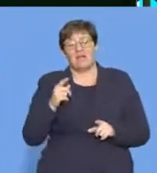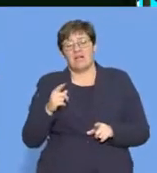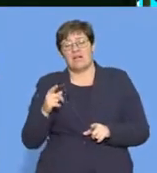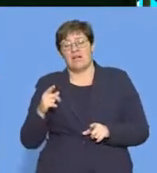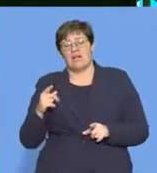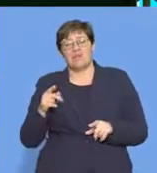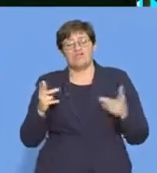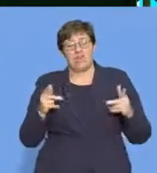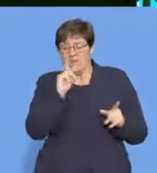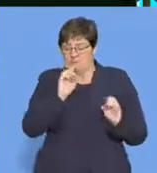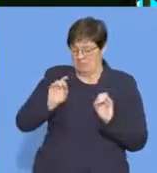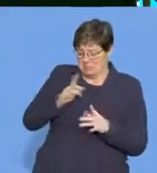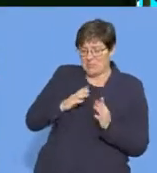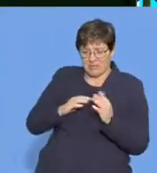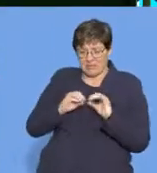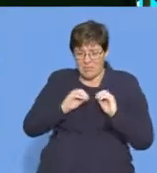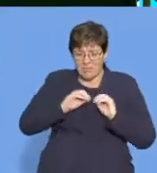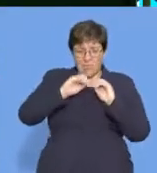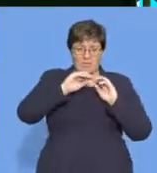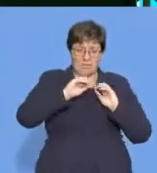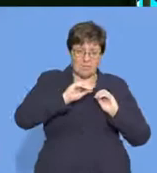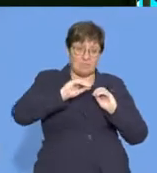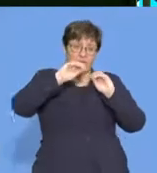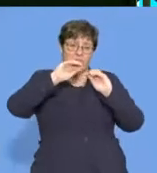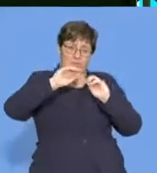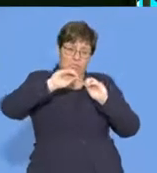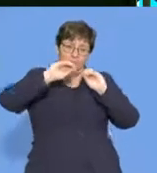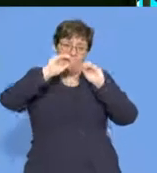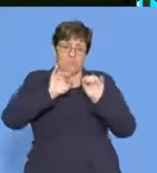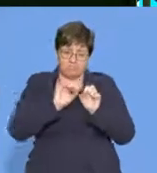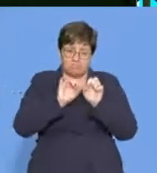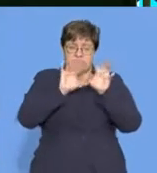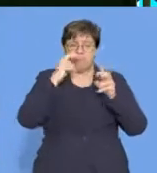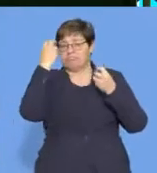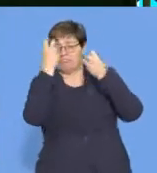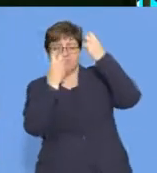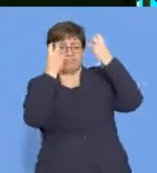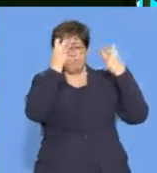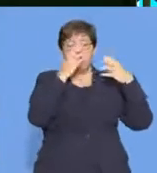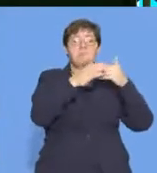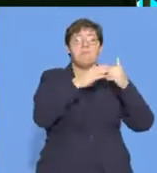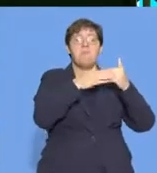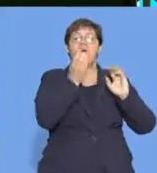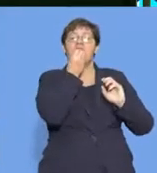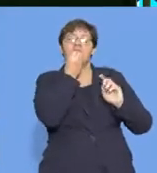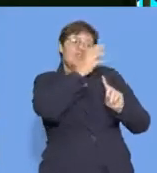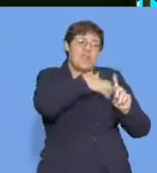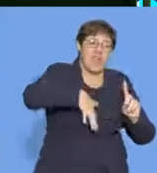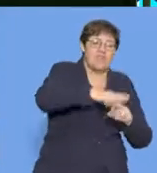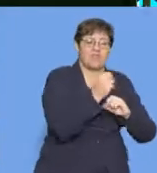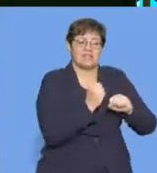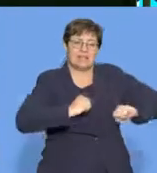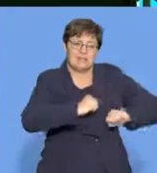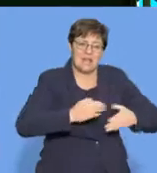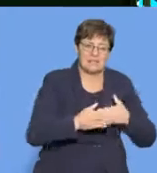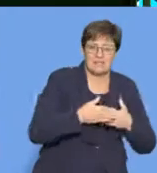predators, and that then caused them to actually move and go and look for more habitable